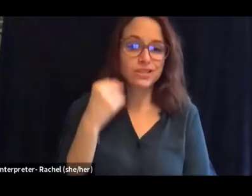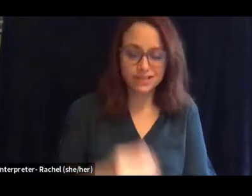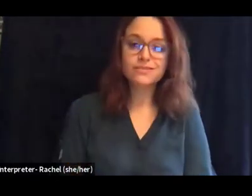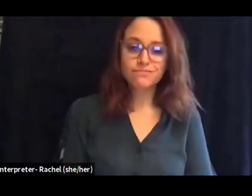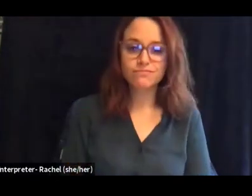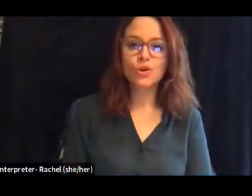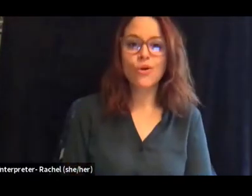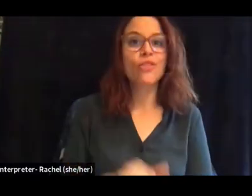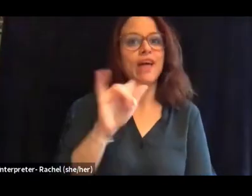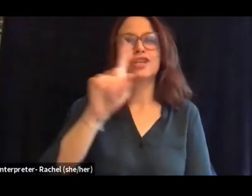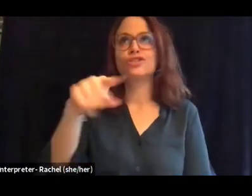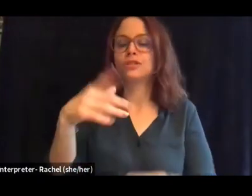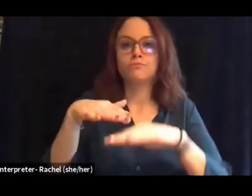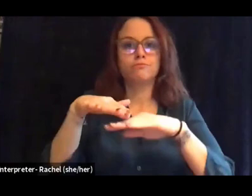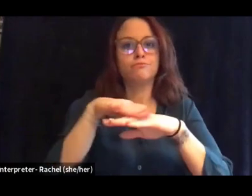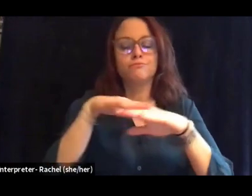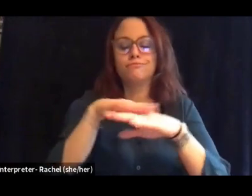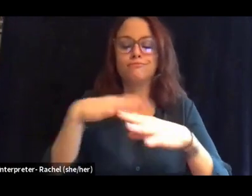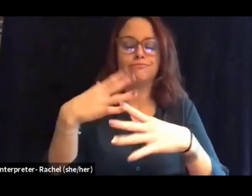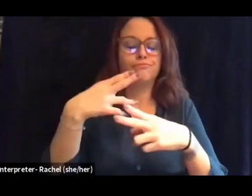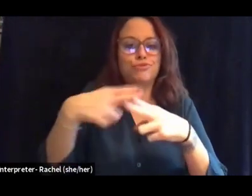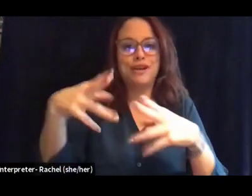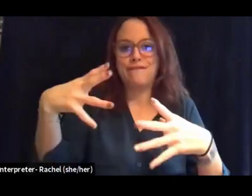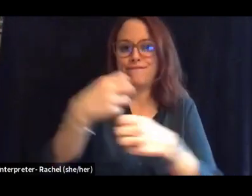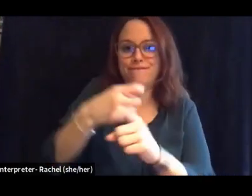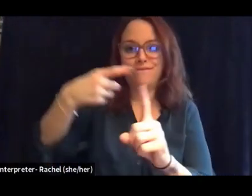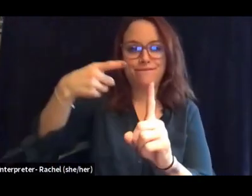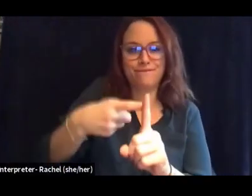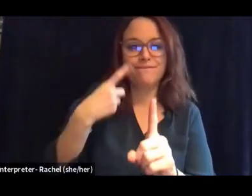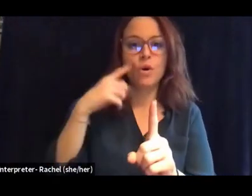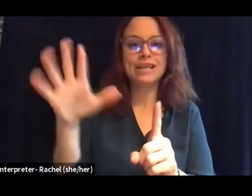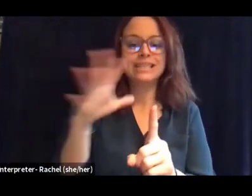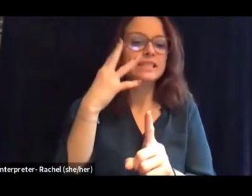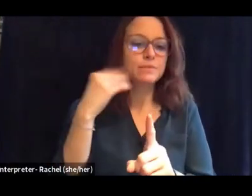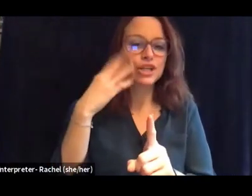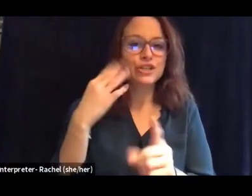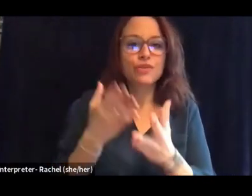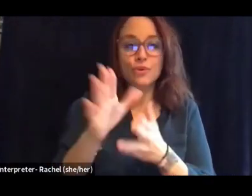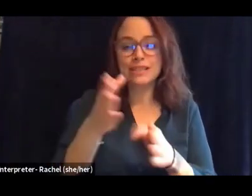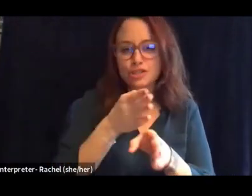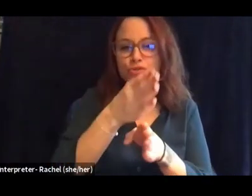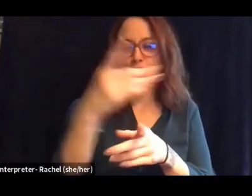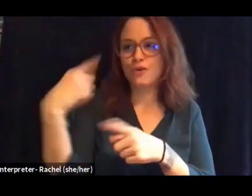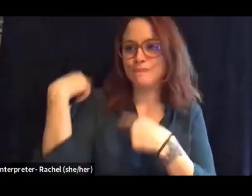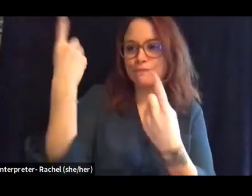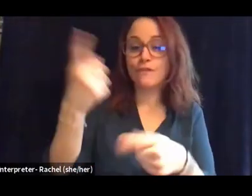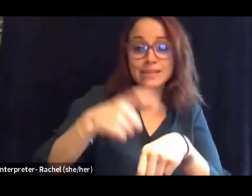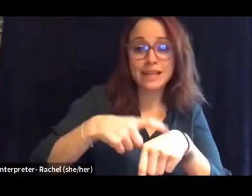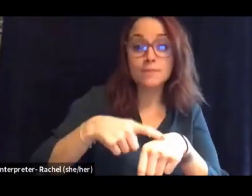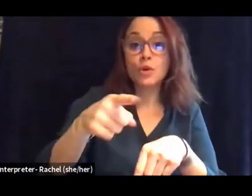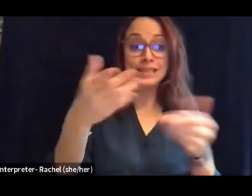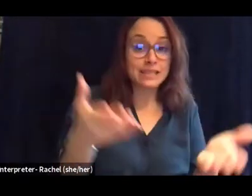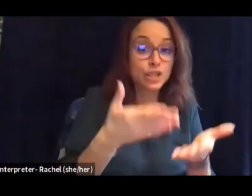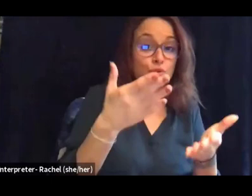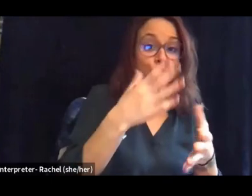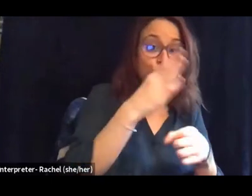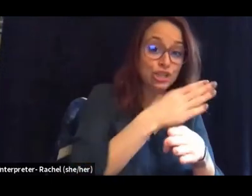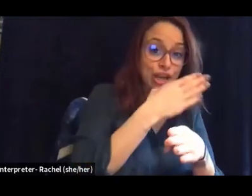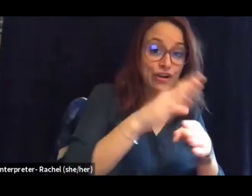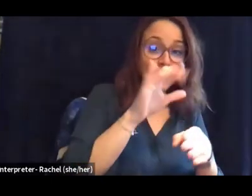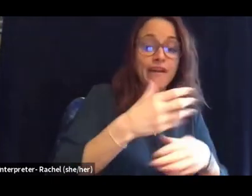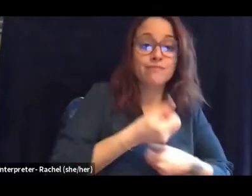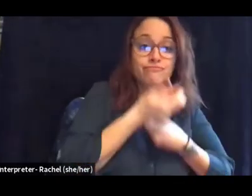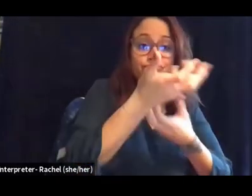his career. And he's here today to share that and help you market your small business. So I'm going to pass it on to you,